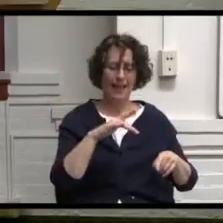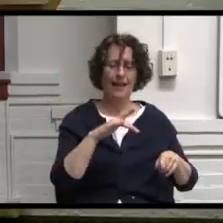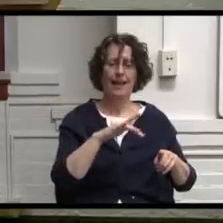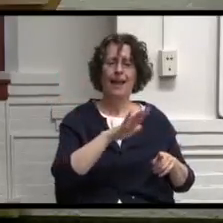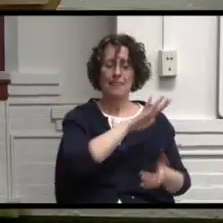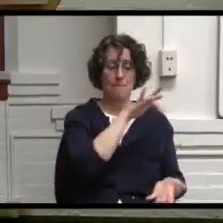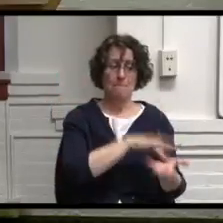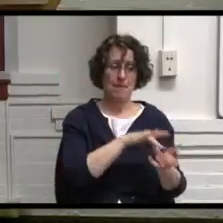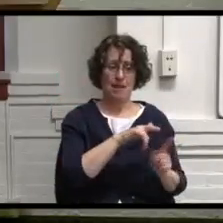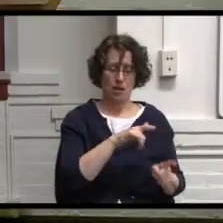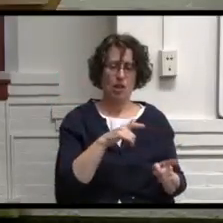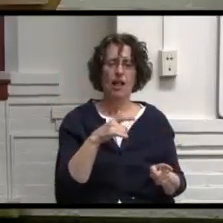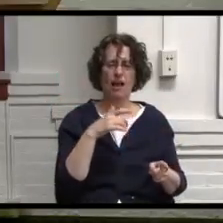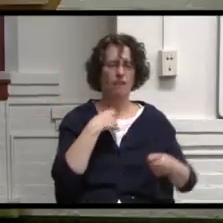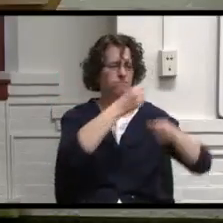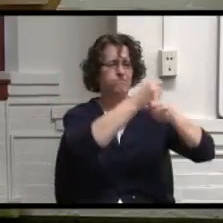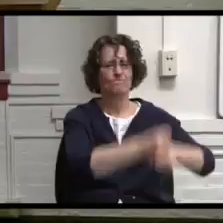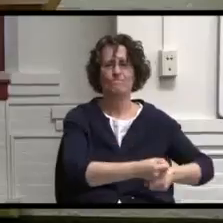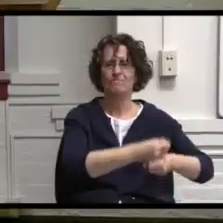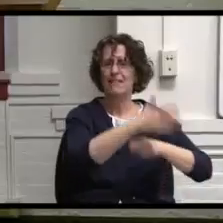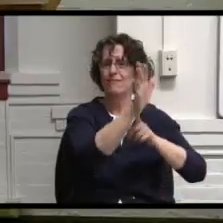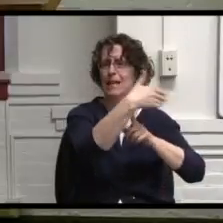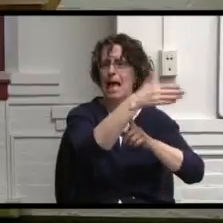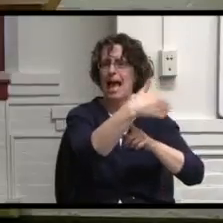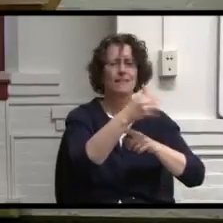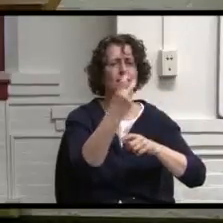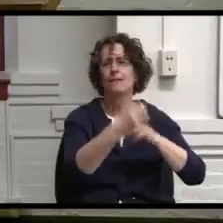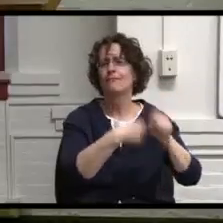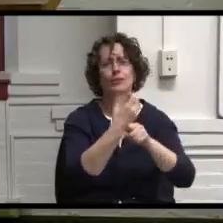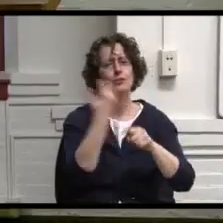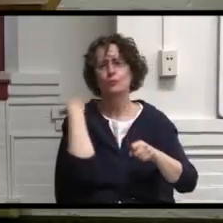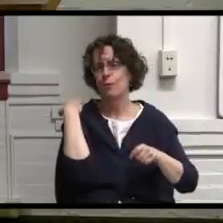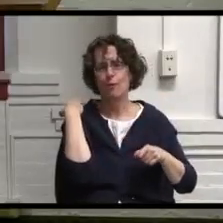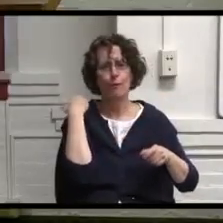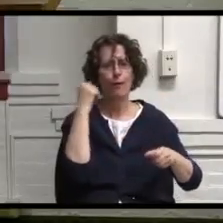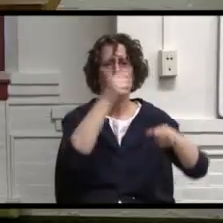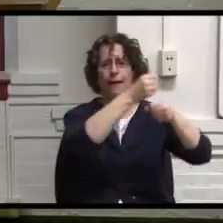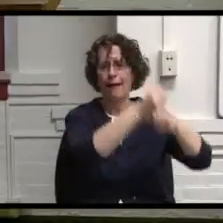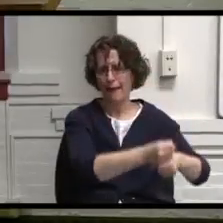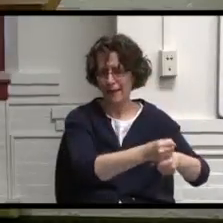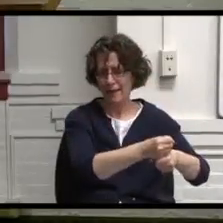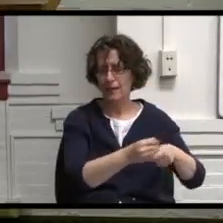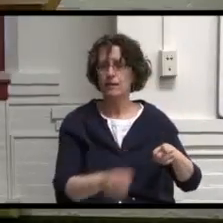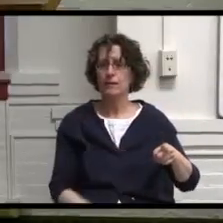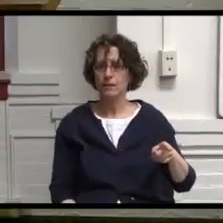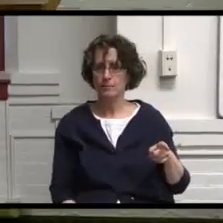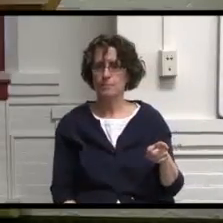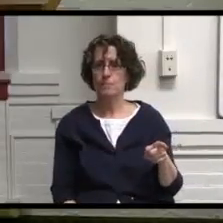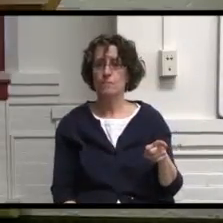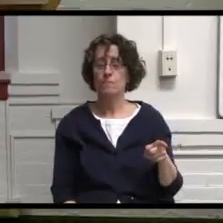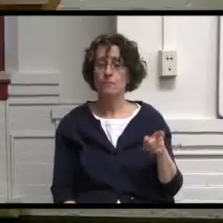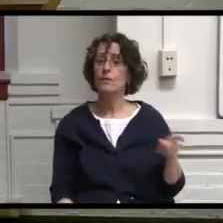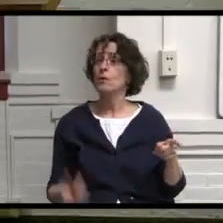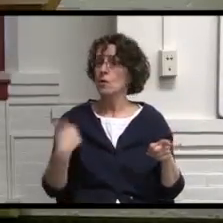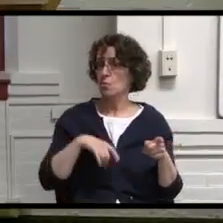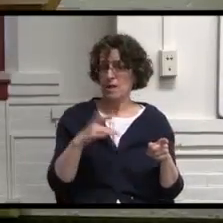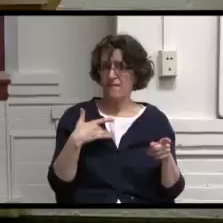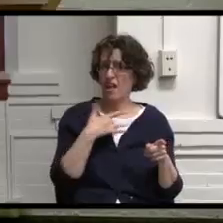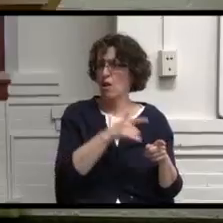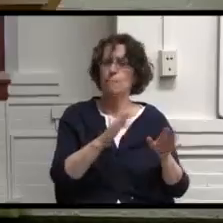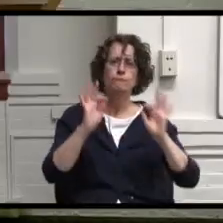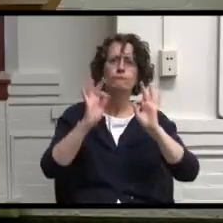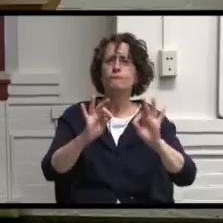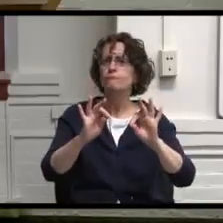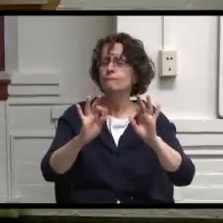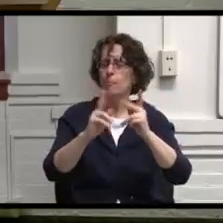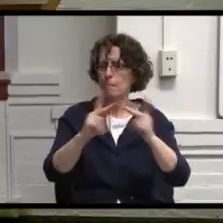we dedicated a flagpole down there several years ago. And we have it worked out where that would be where the cremains could be.